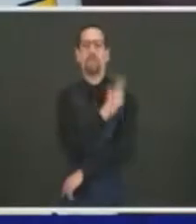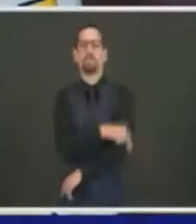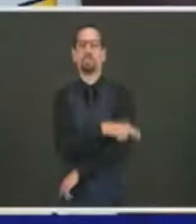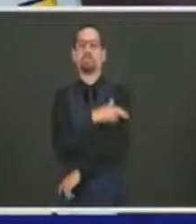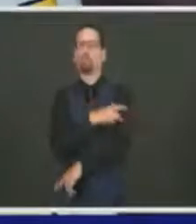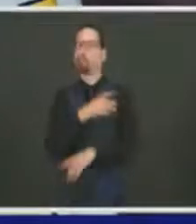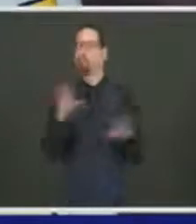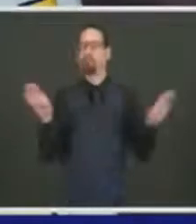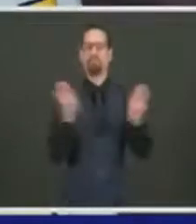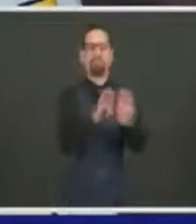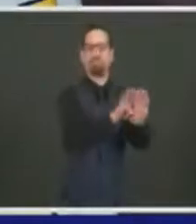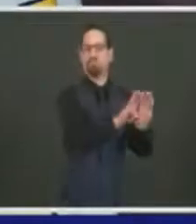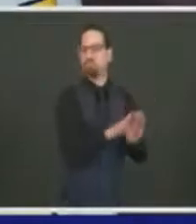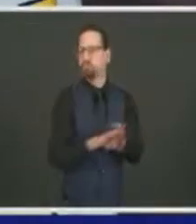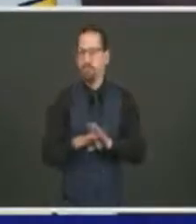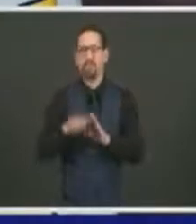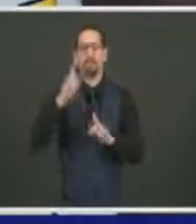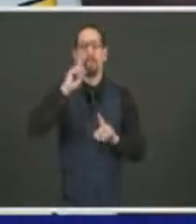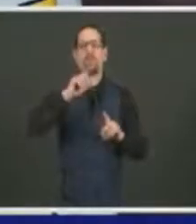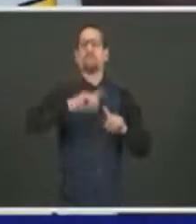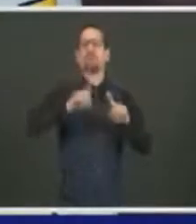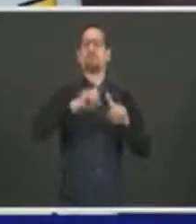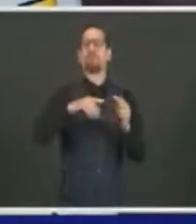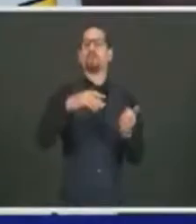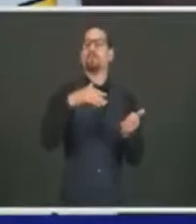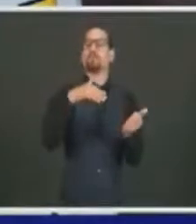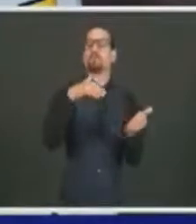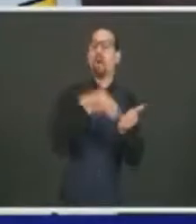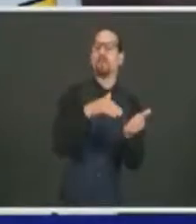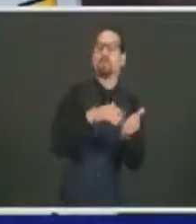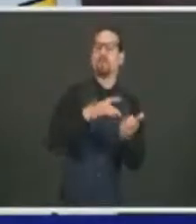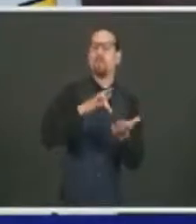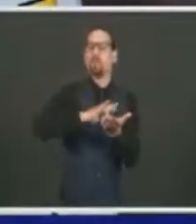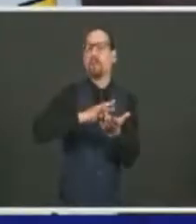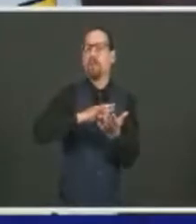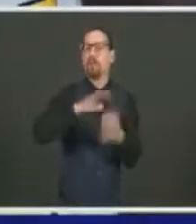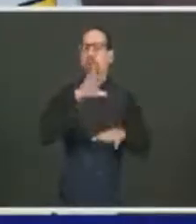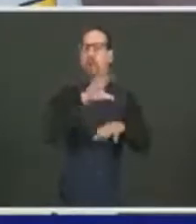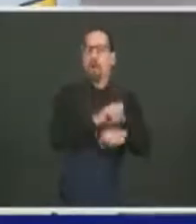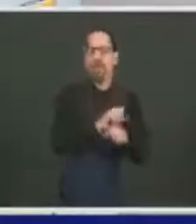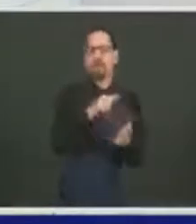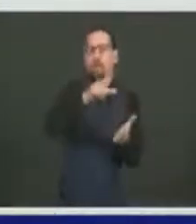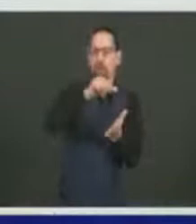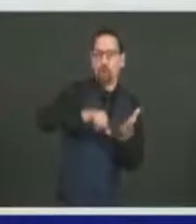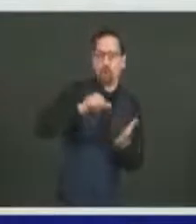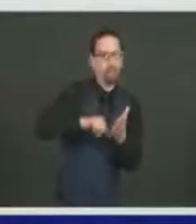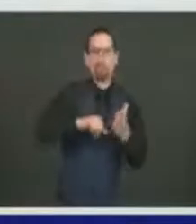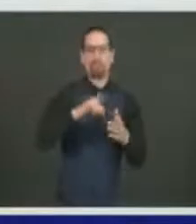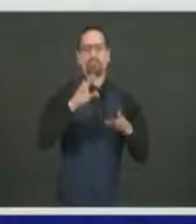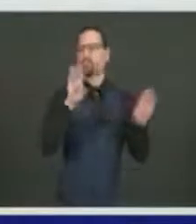way for the surge in coronavirus patients in their hospitals.